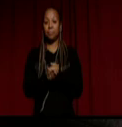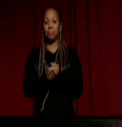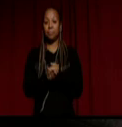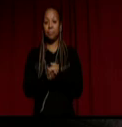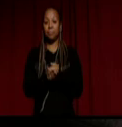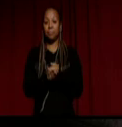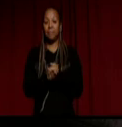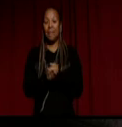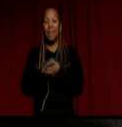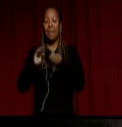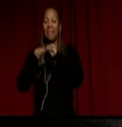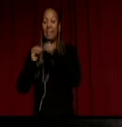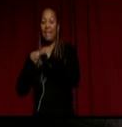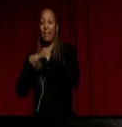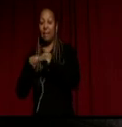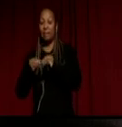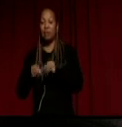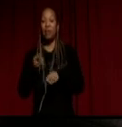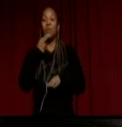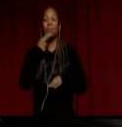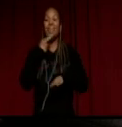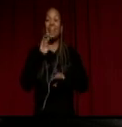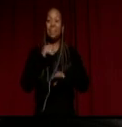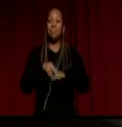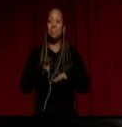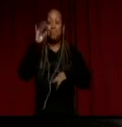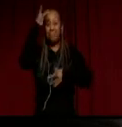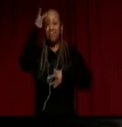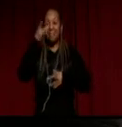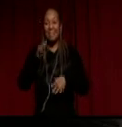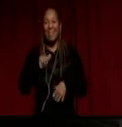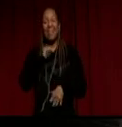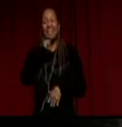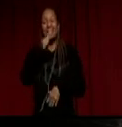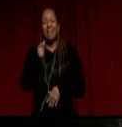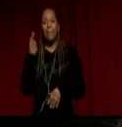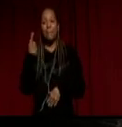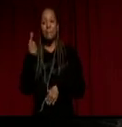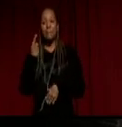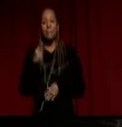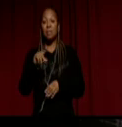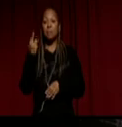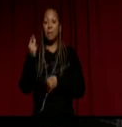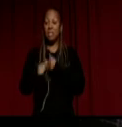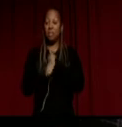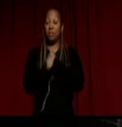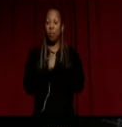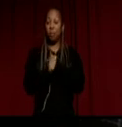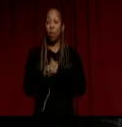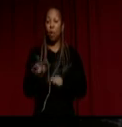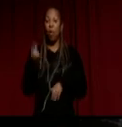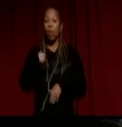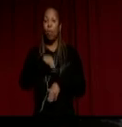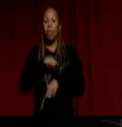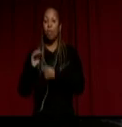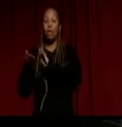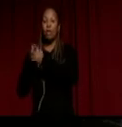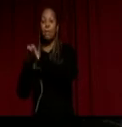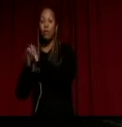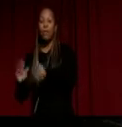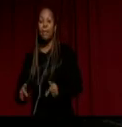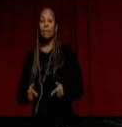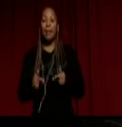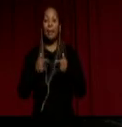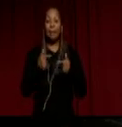the data on diabetes. But you got to understand that it's not somebody's fault where the communities they